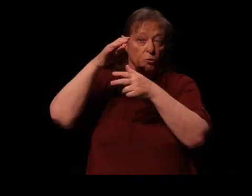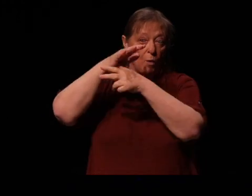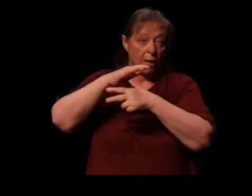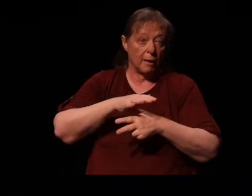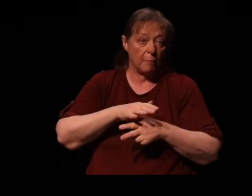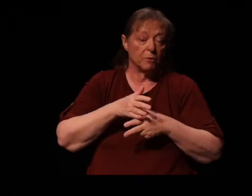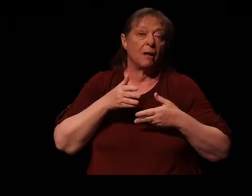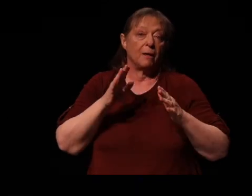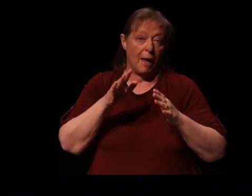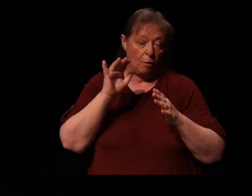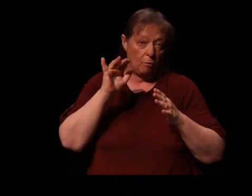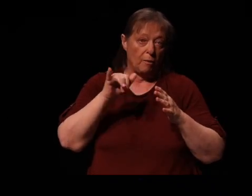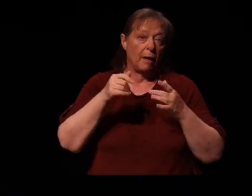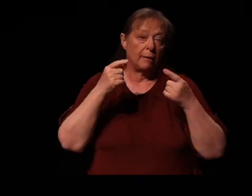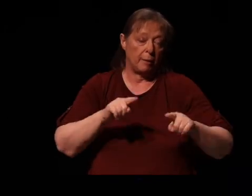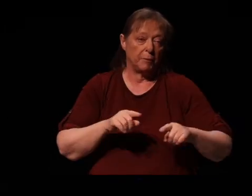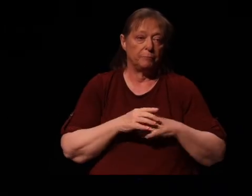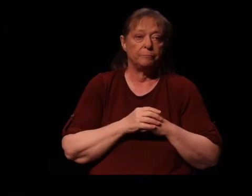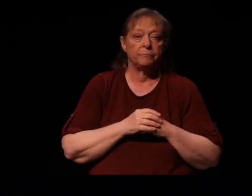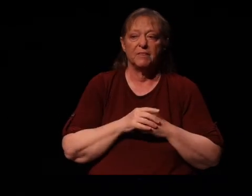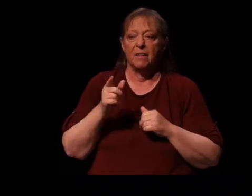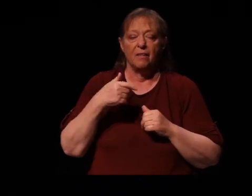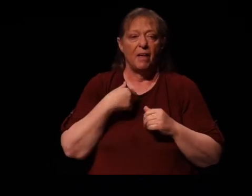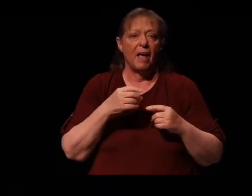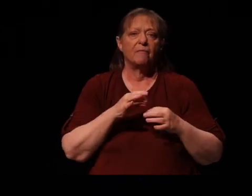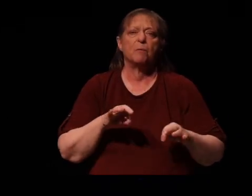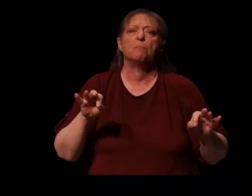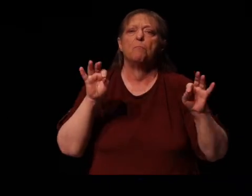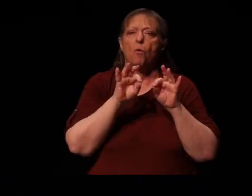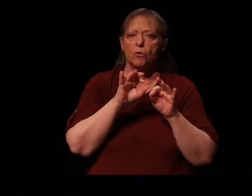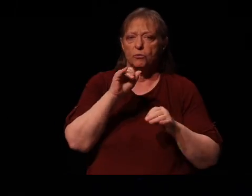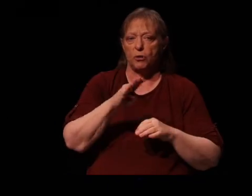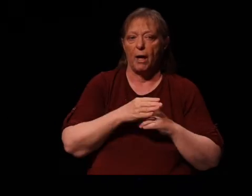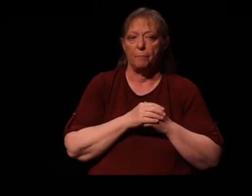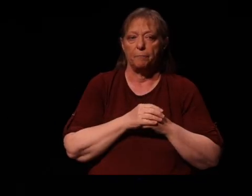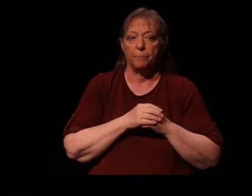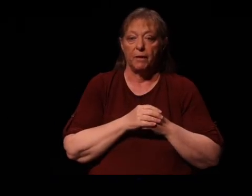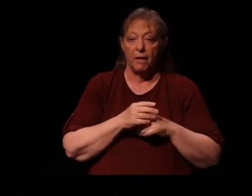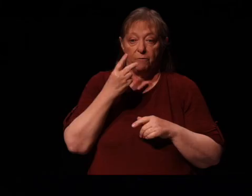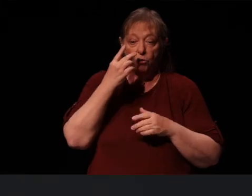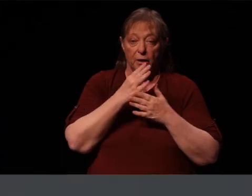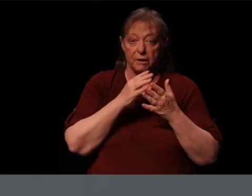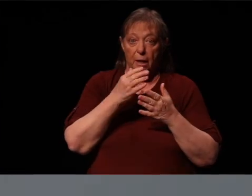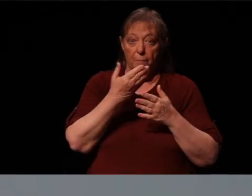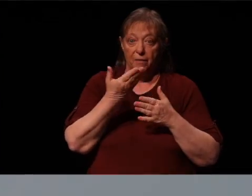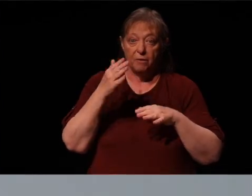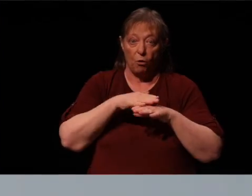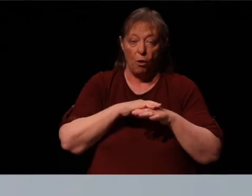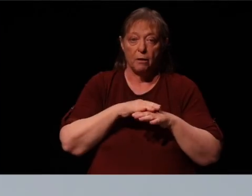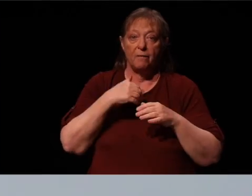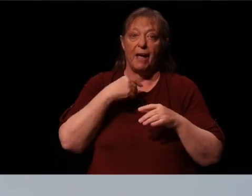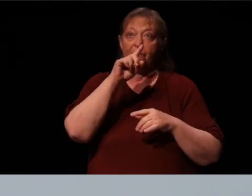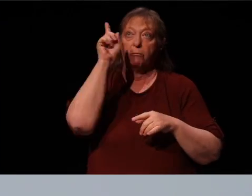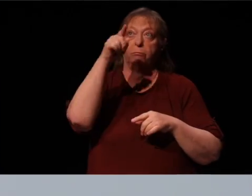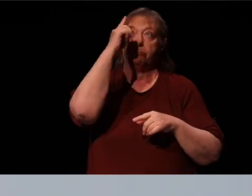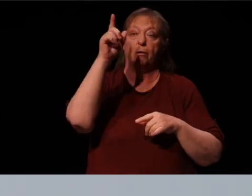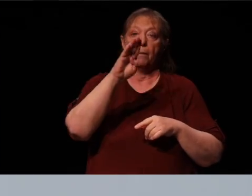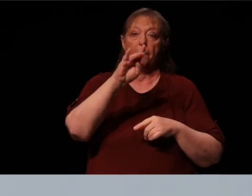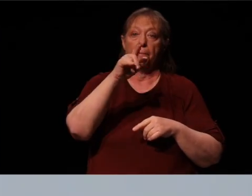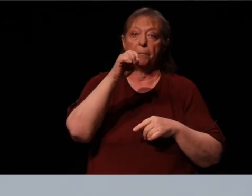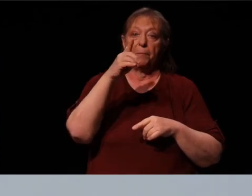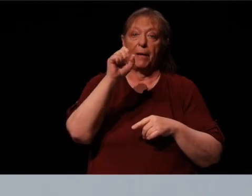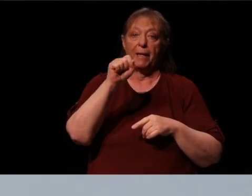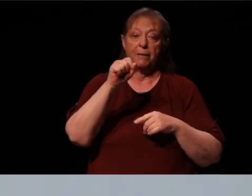rescue helicopters allow for that to occur, and they have a very important job. If you look at some of the equipment, they